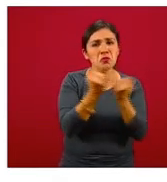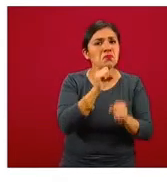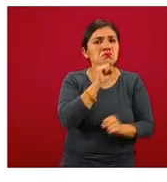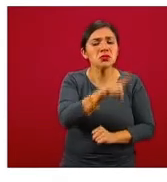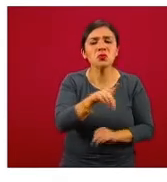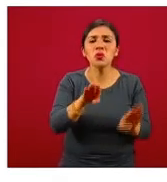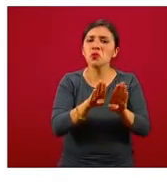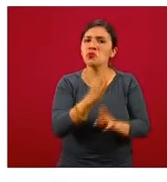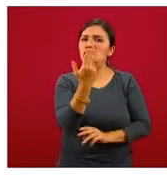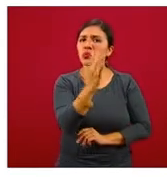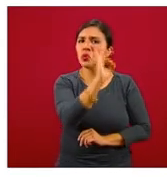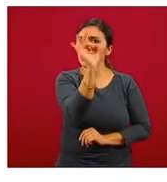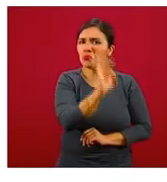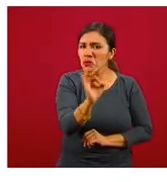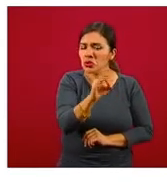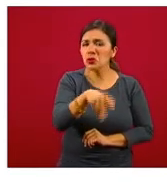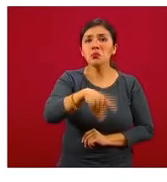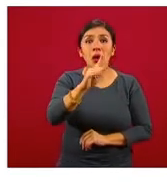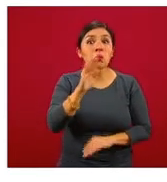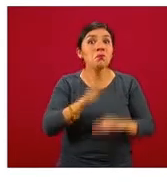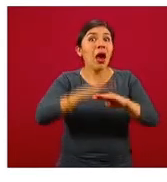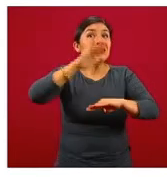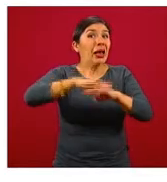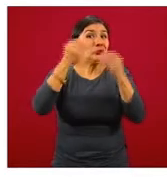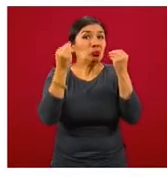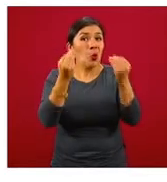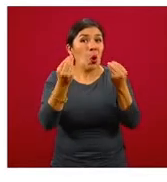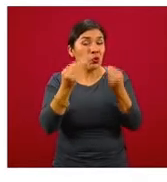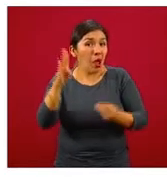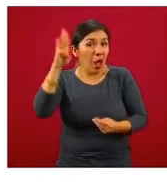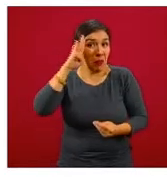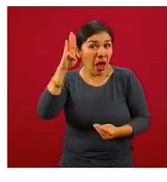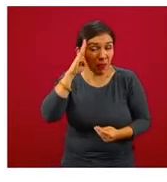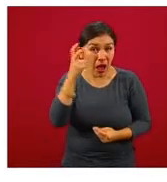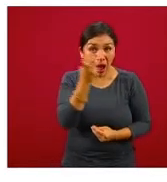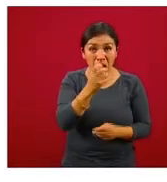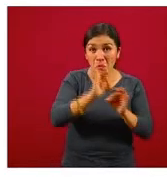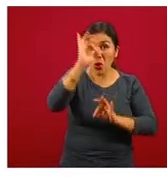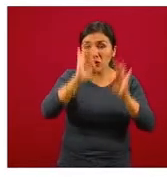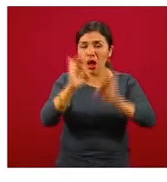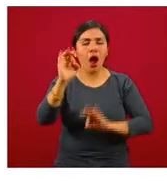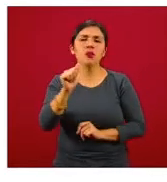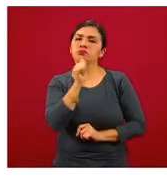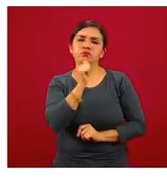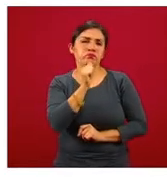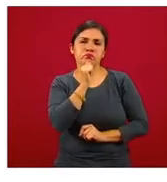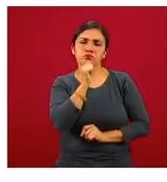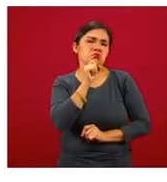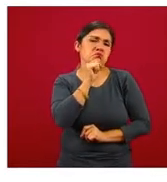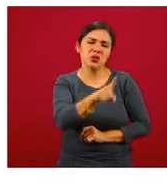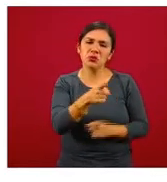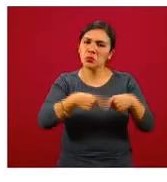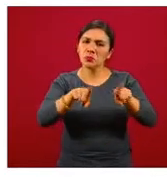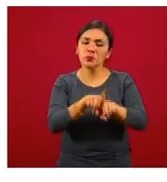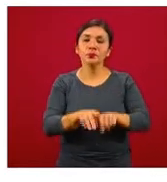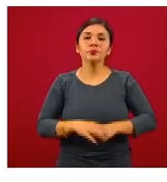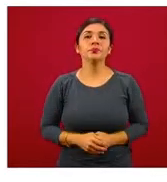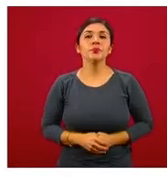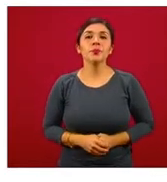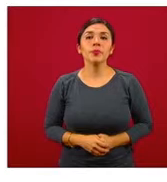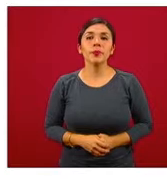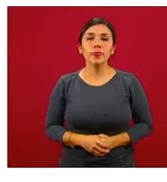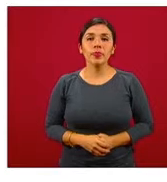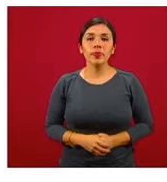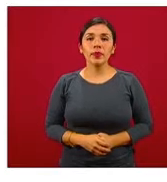largest number of cases now. It's had a significant increase percentage-wise with regard to